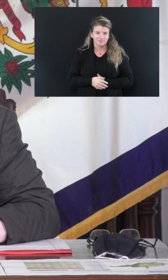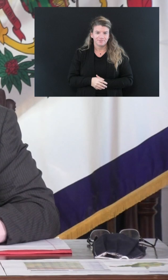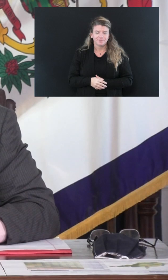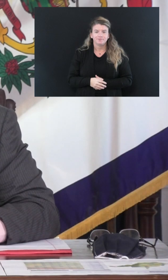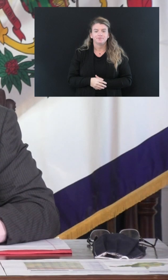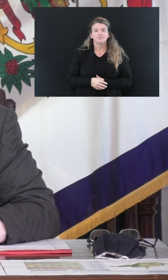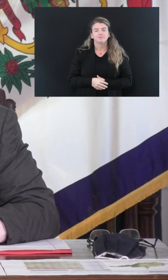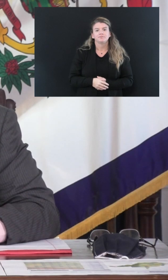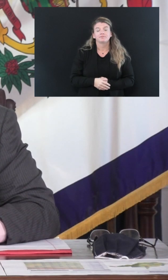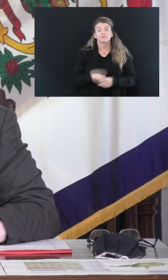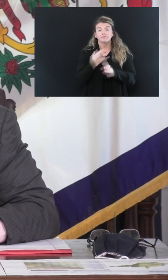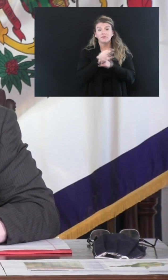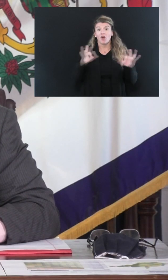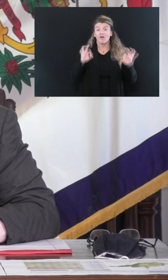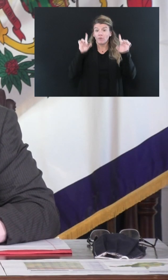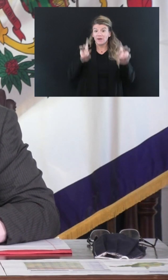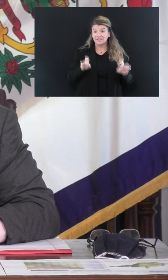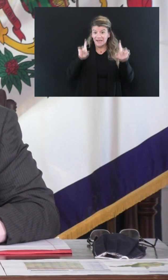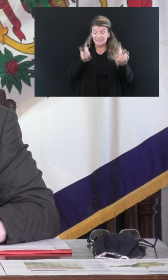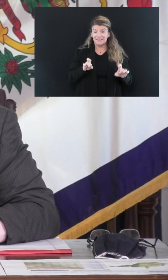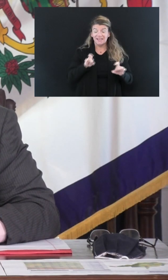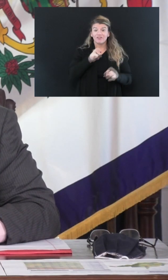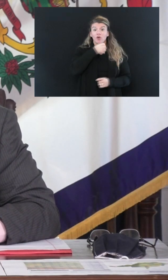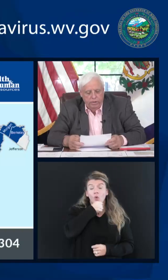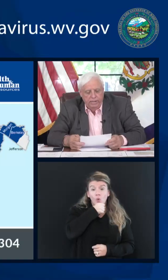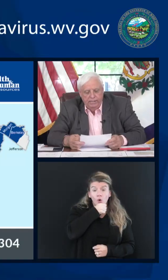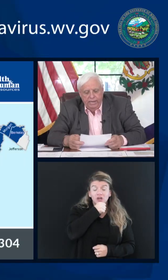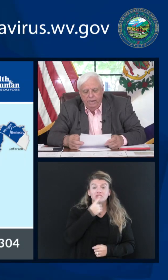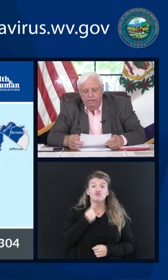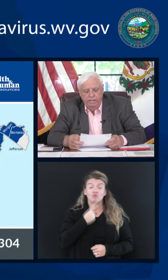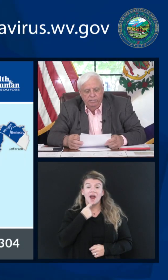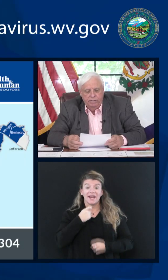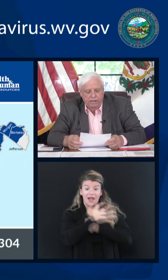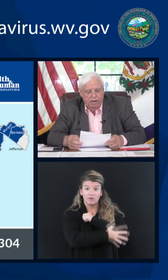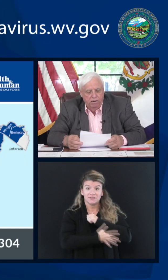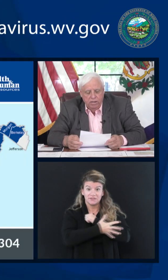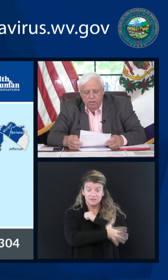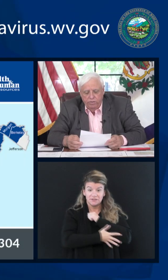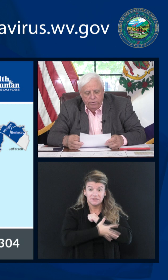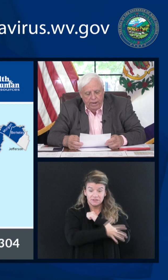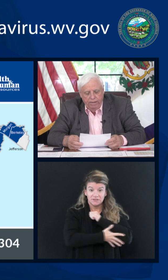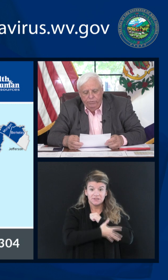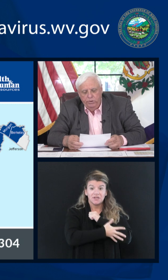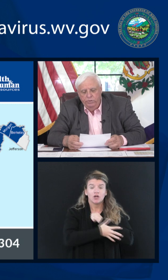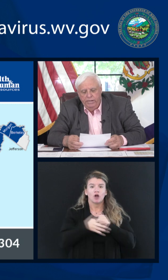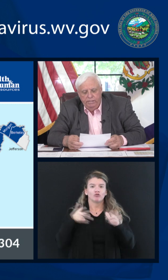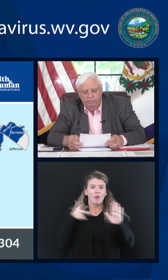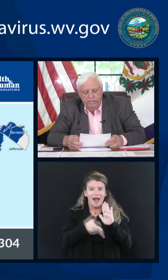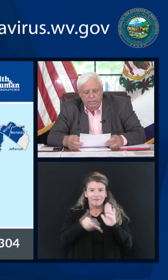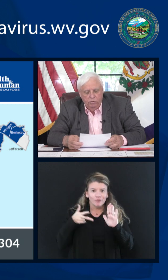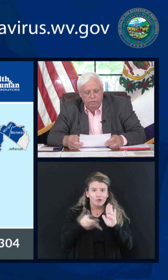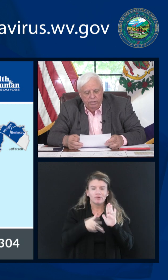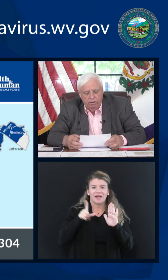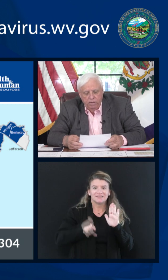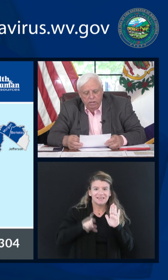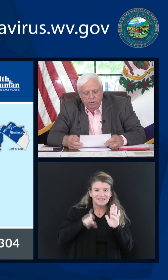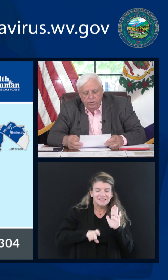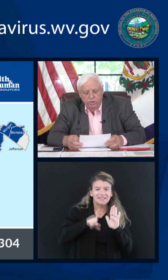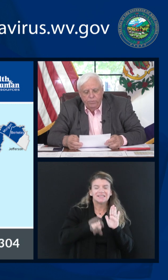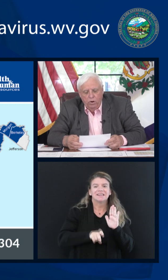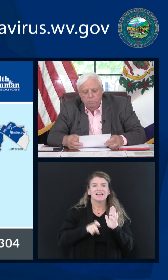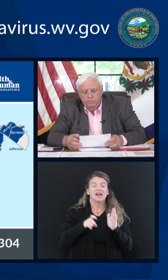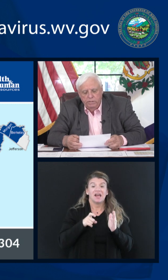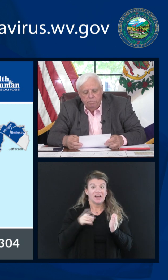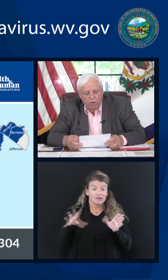Our free testing in our orange and our red counties and our drive-through testing with our